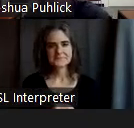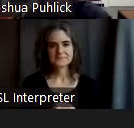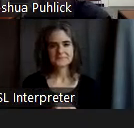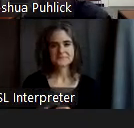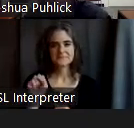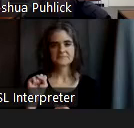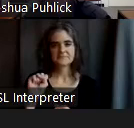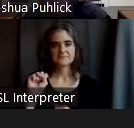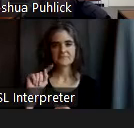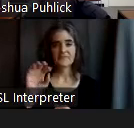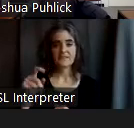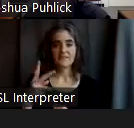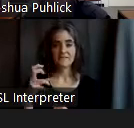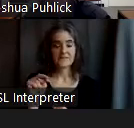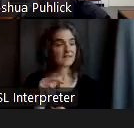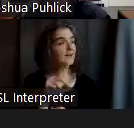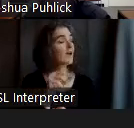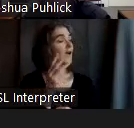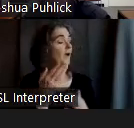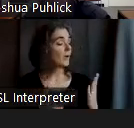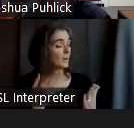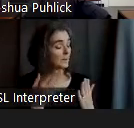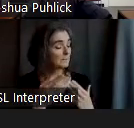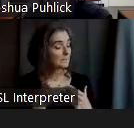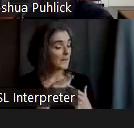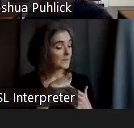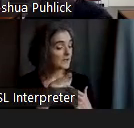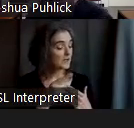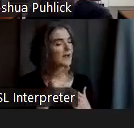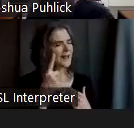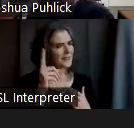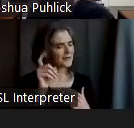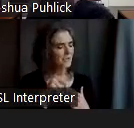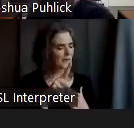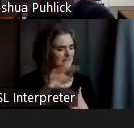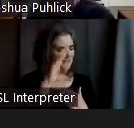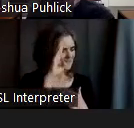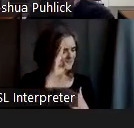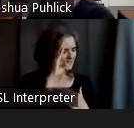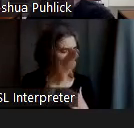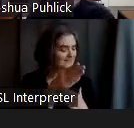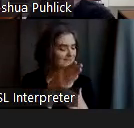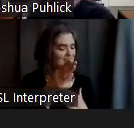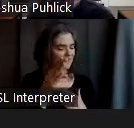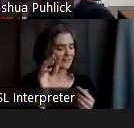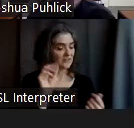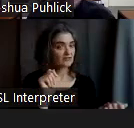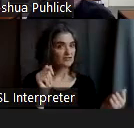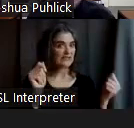Okay, maybe a question that gets to your transition treatment.